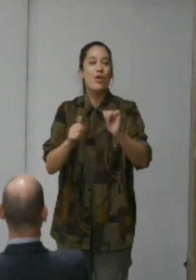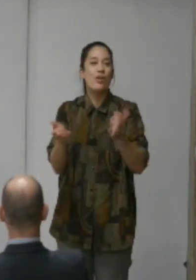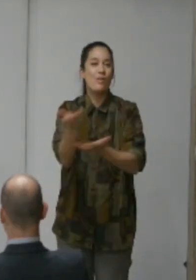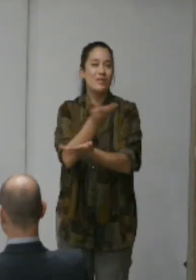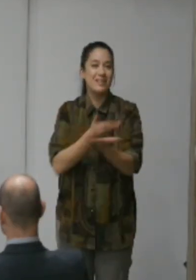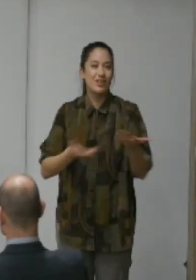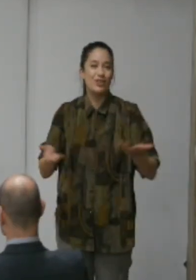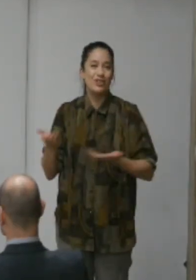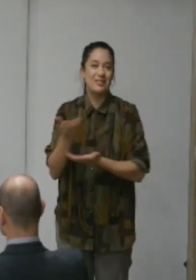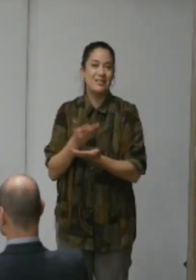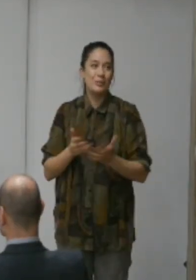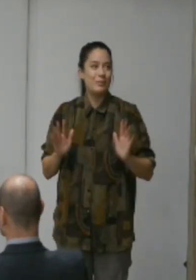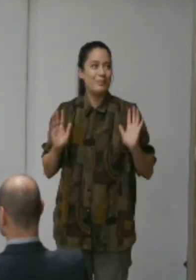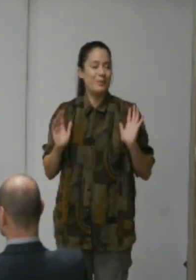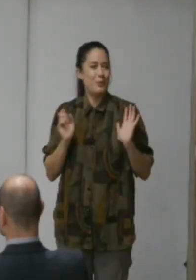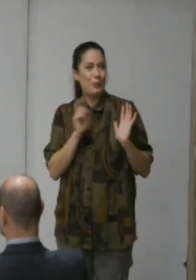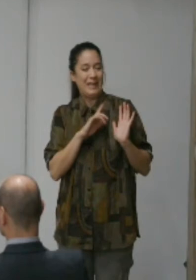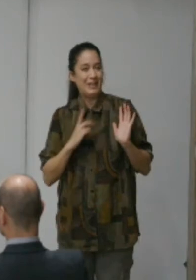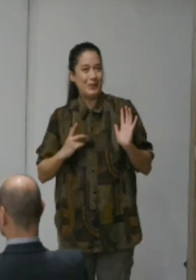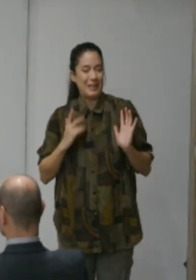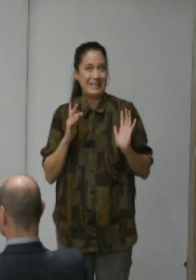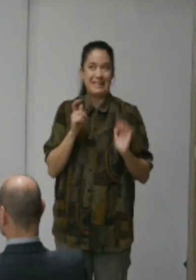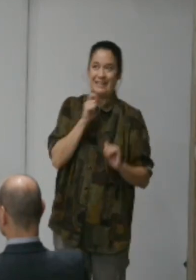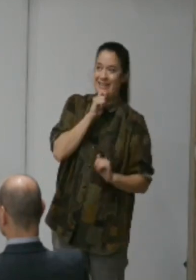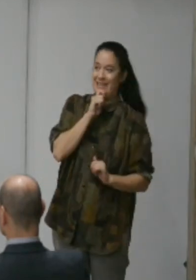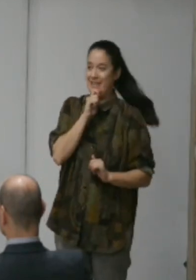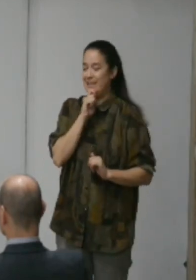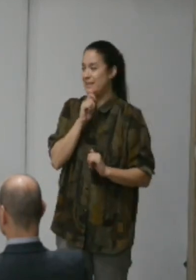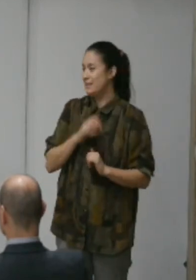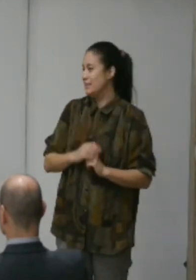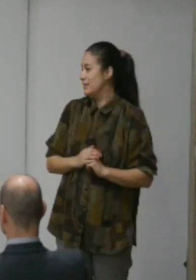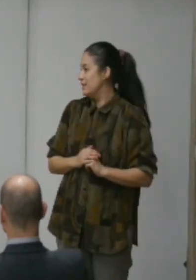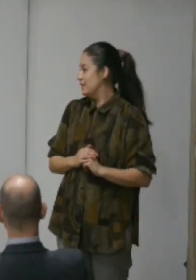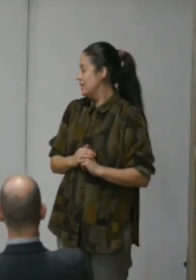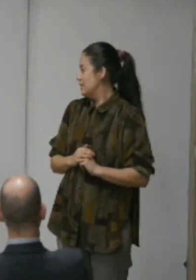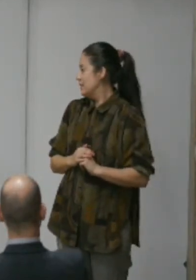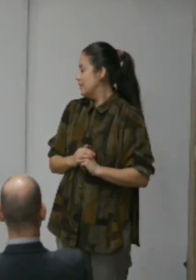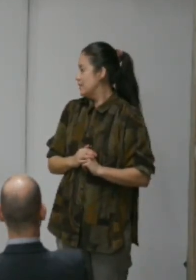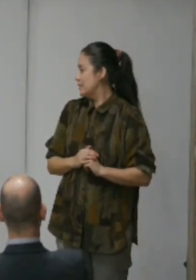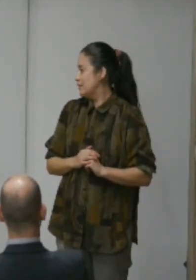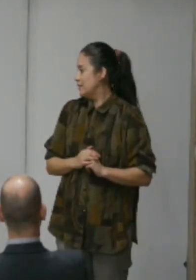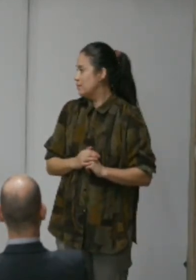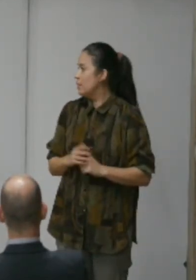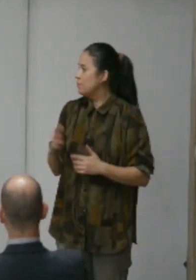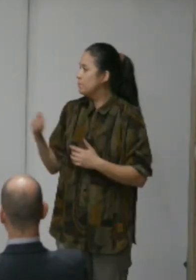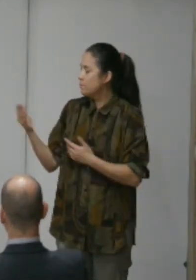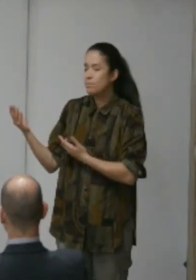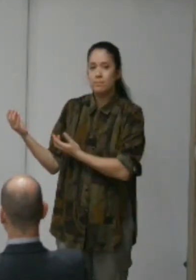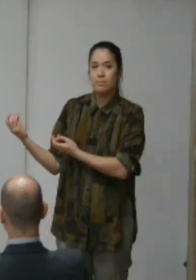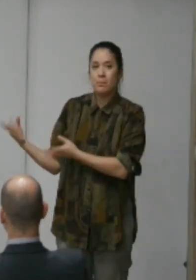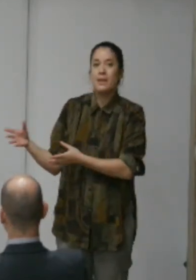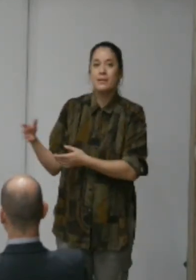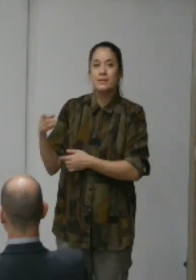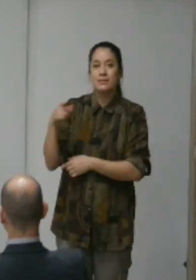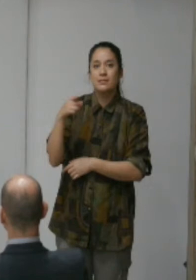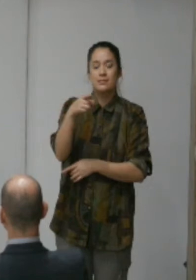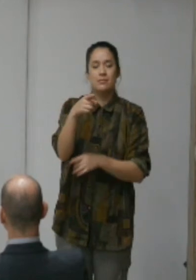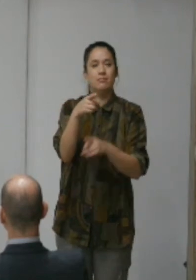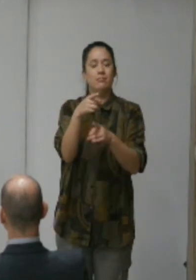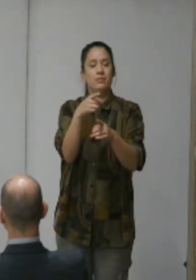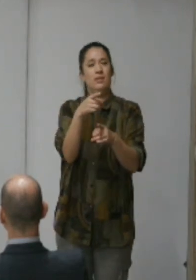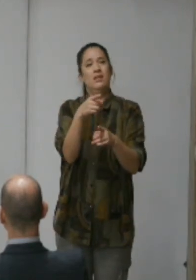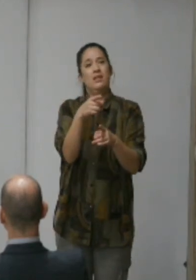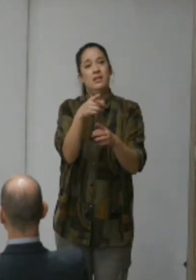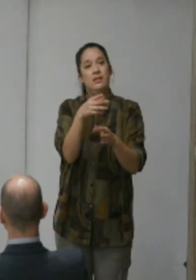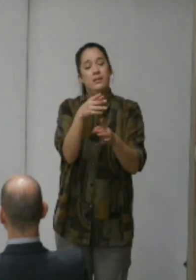China pointed out, and as Temu pointed out, you know, the systems are linked, and you know, when we